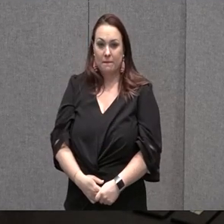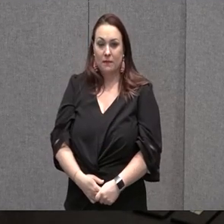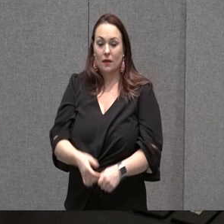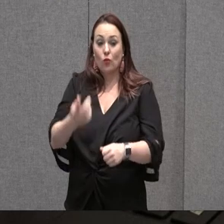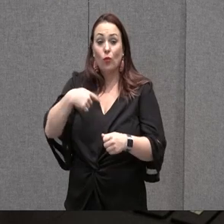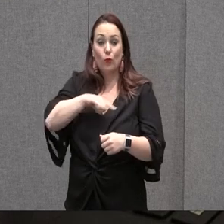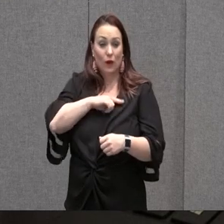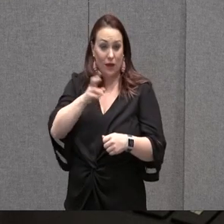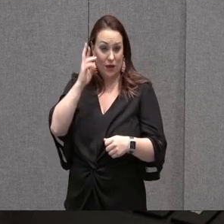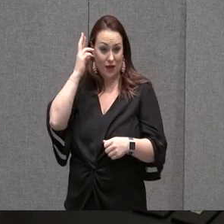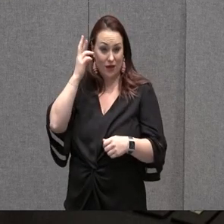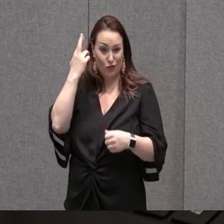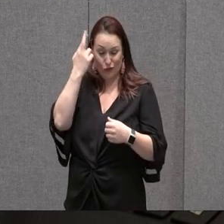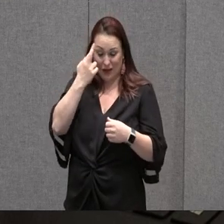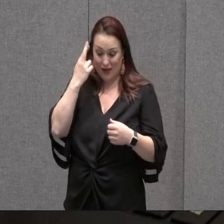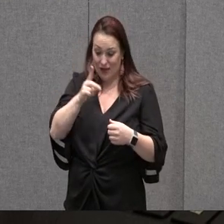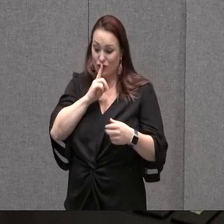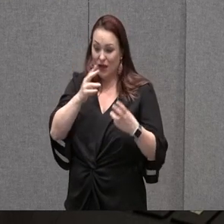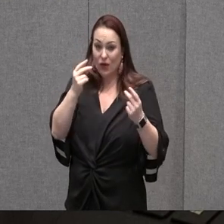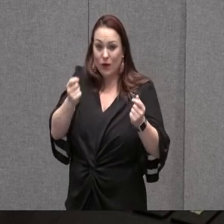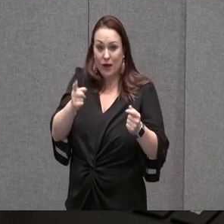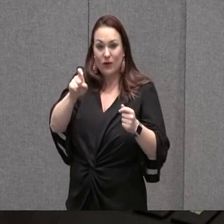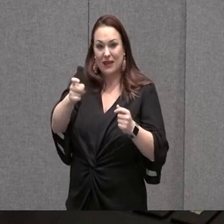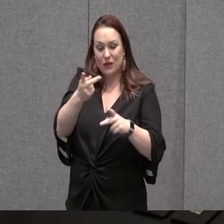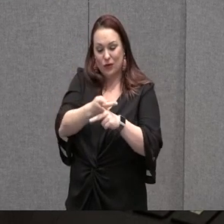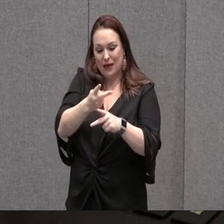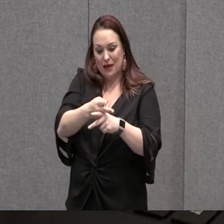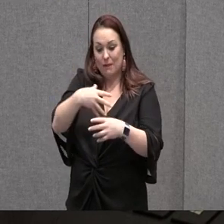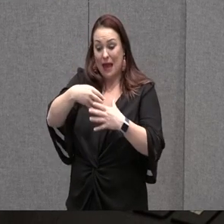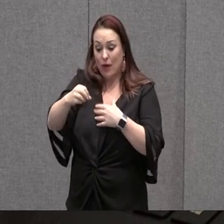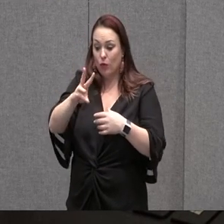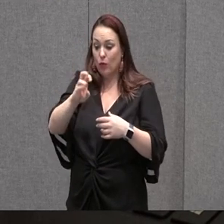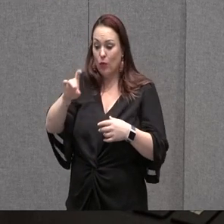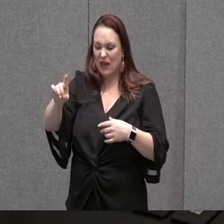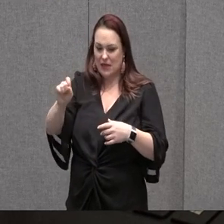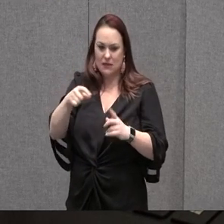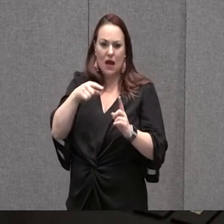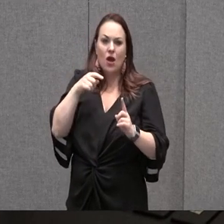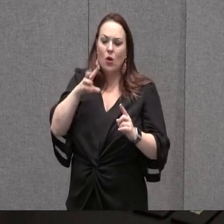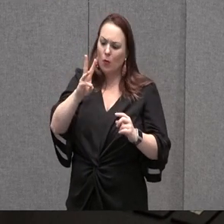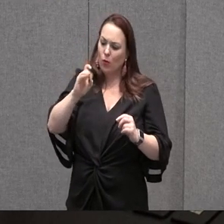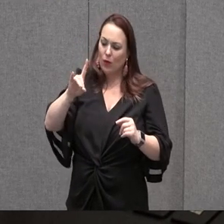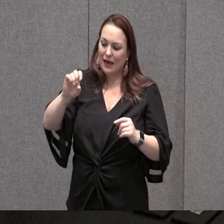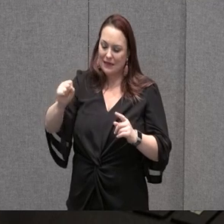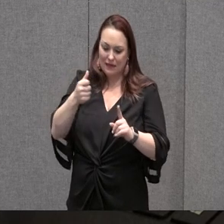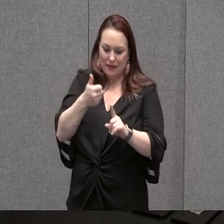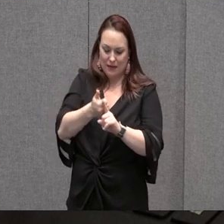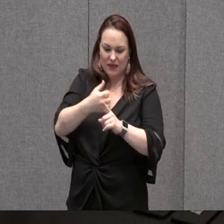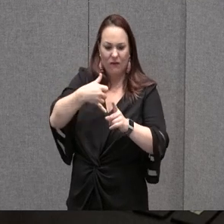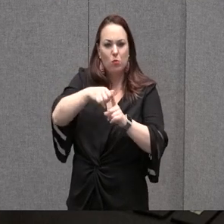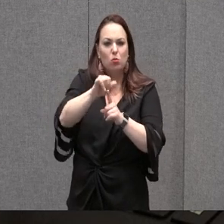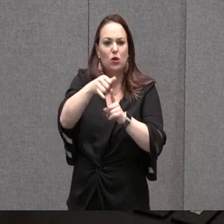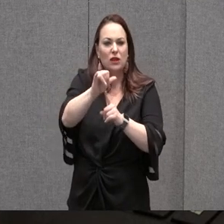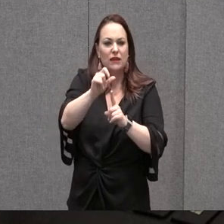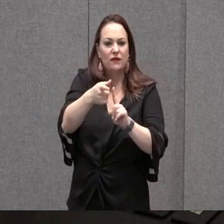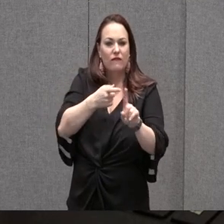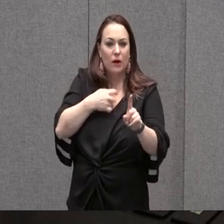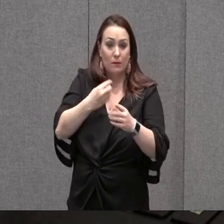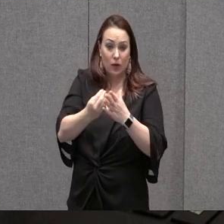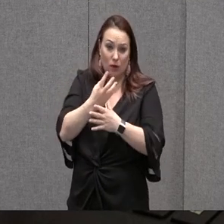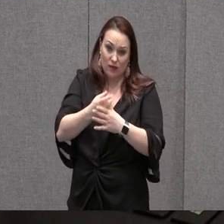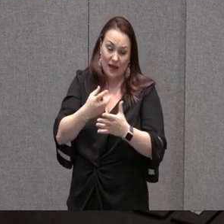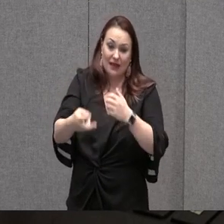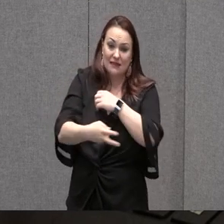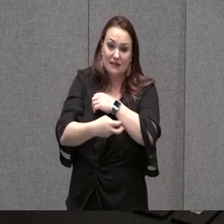We realized pretty quick that we needed to keep the weeds out. They are the true bullies of the garden. Weeds try to steal water, sunlight, and